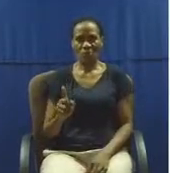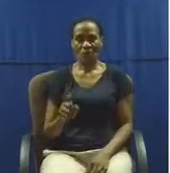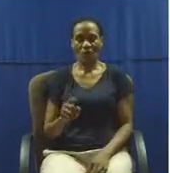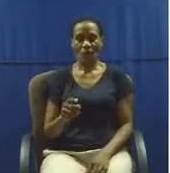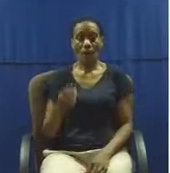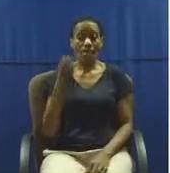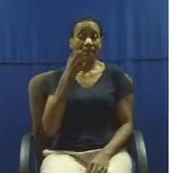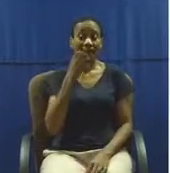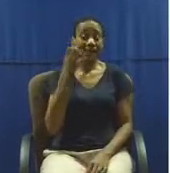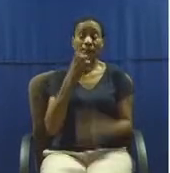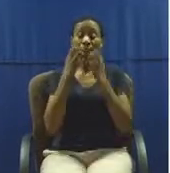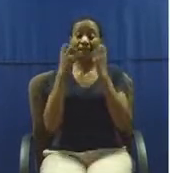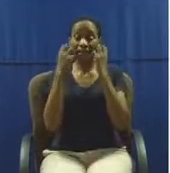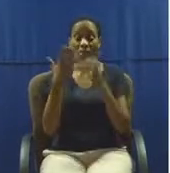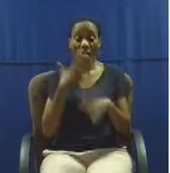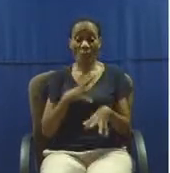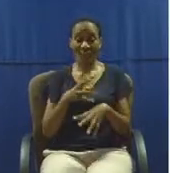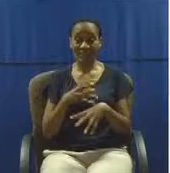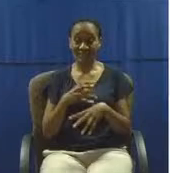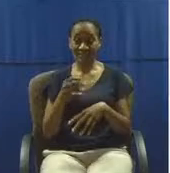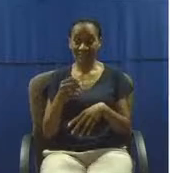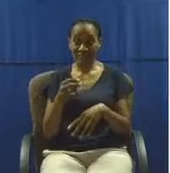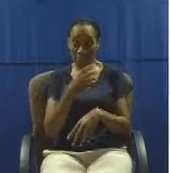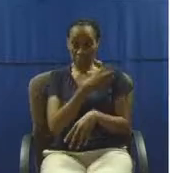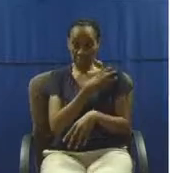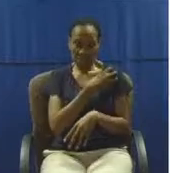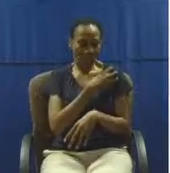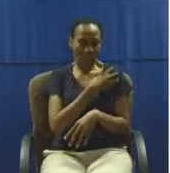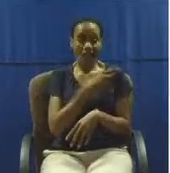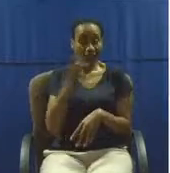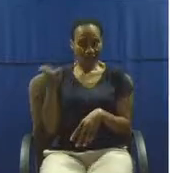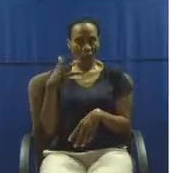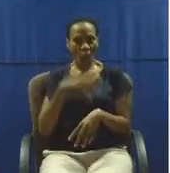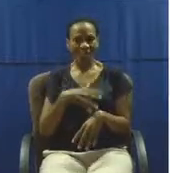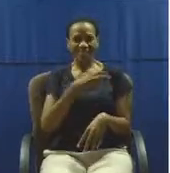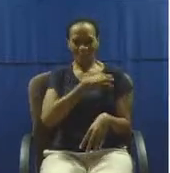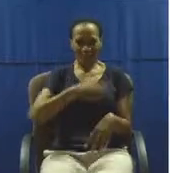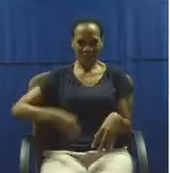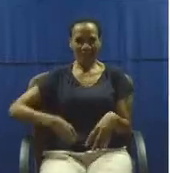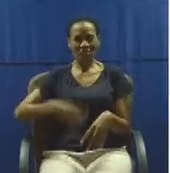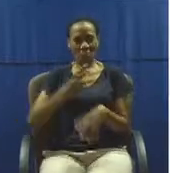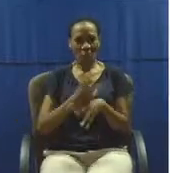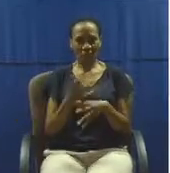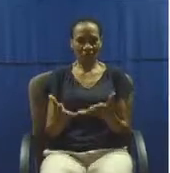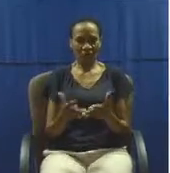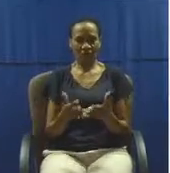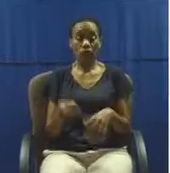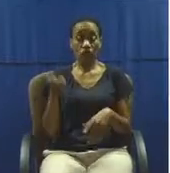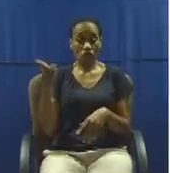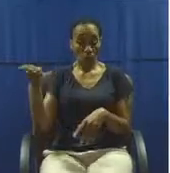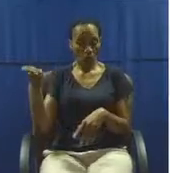opposition. If not, Abe president. So,